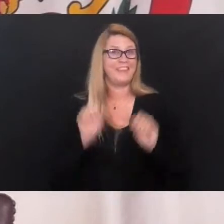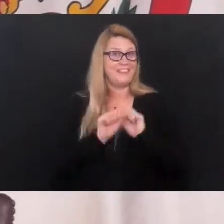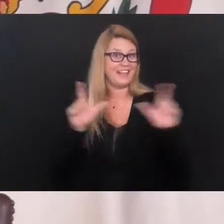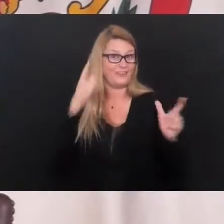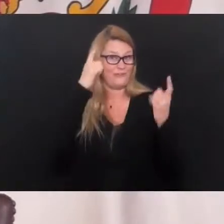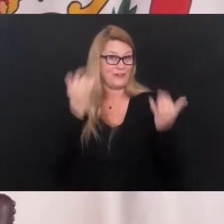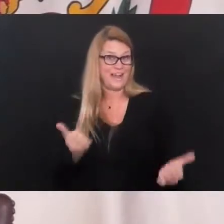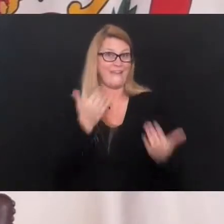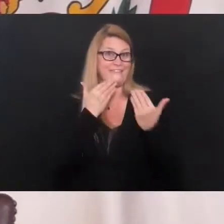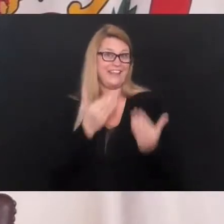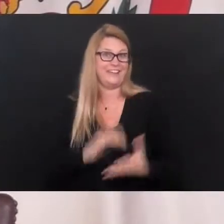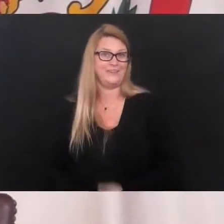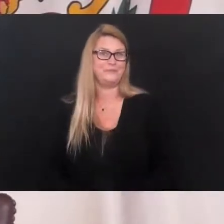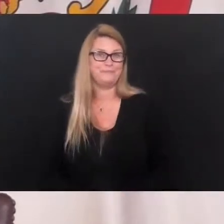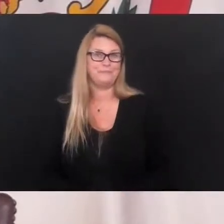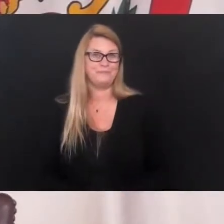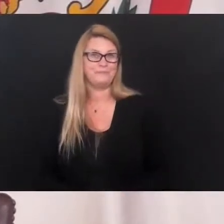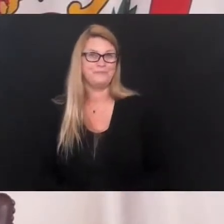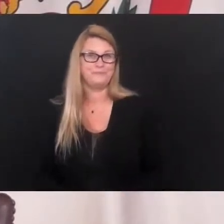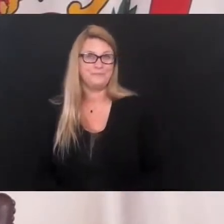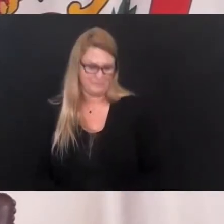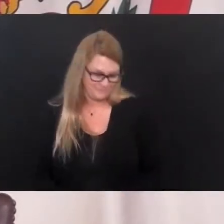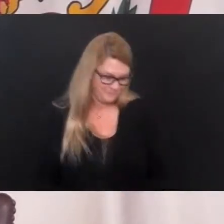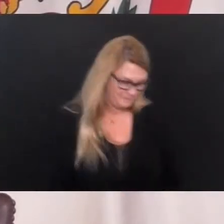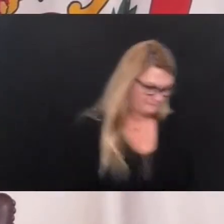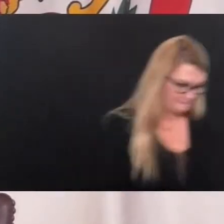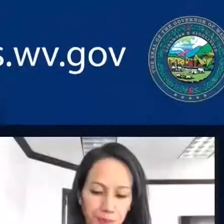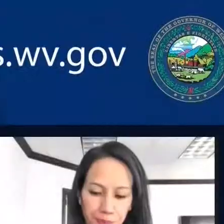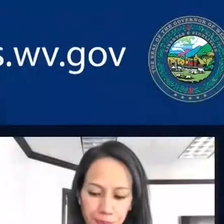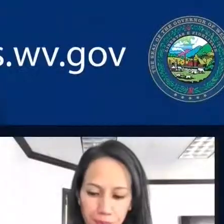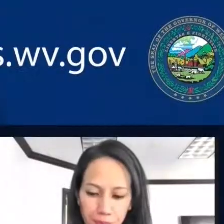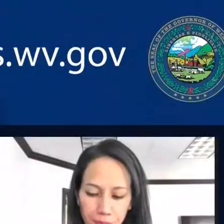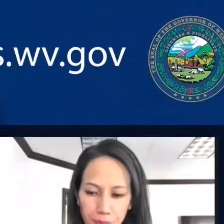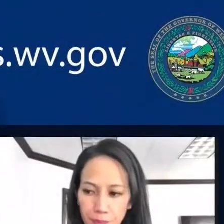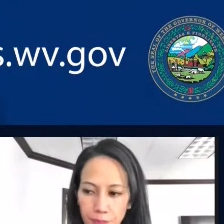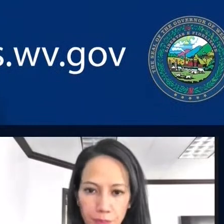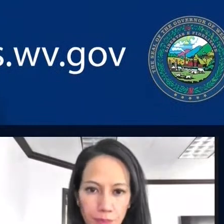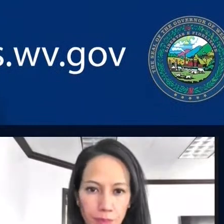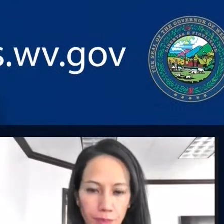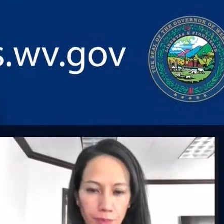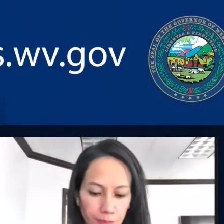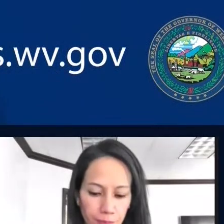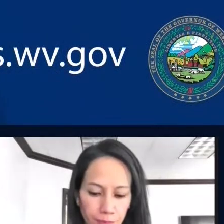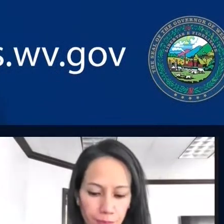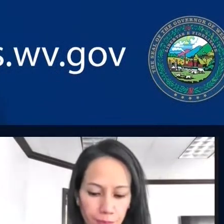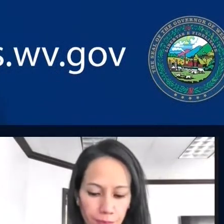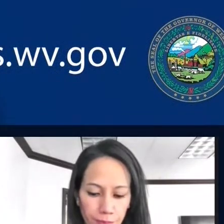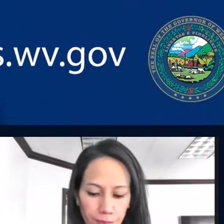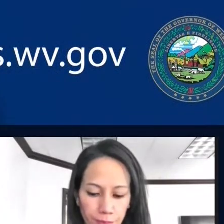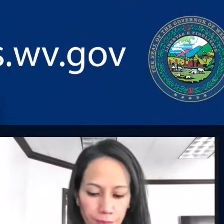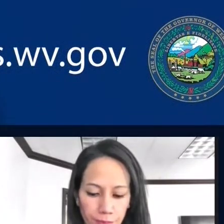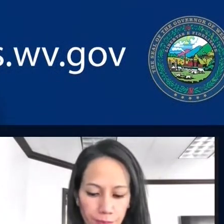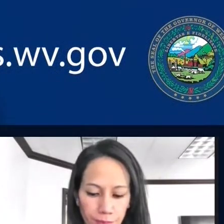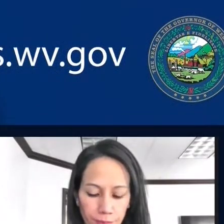I got right now. Thank you. All right, thank you, Governor. Let's now go to Dr. Clay Marsh, our coronavirus czar.